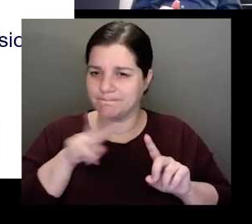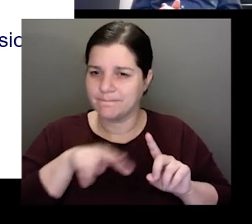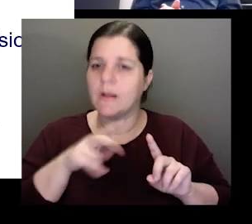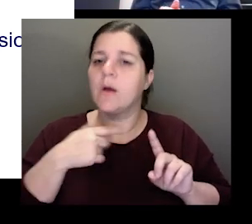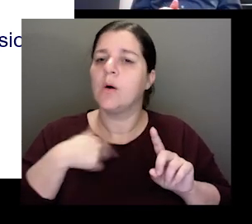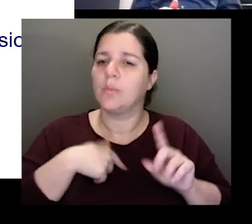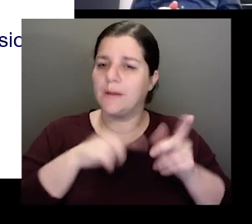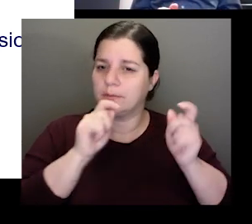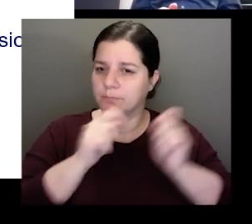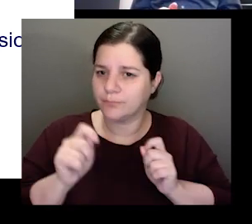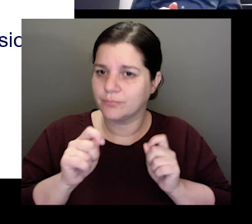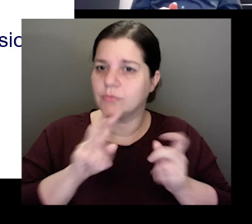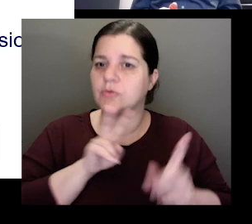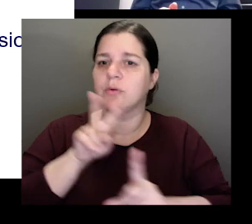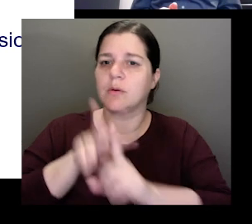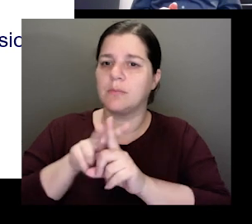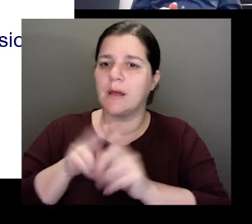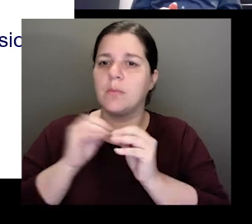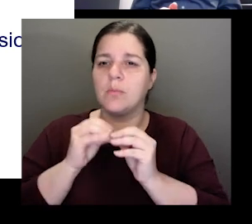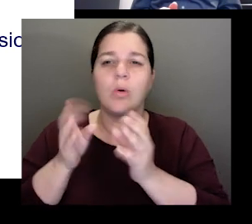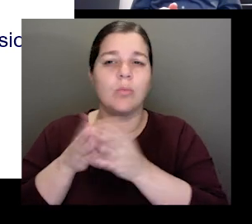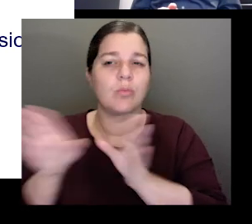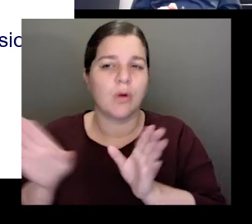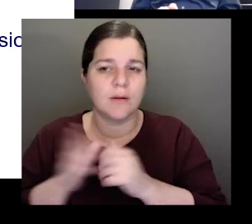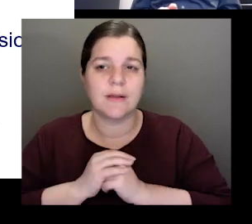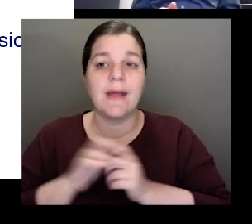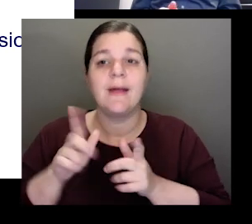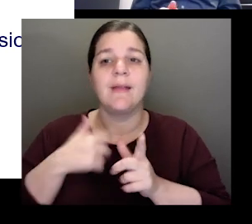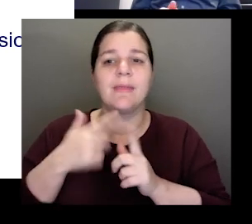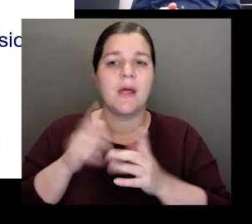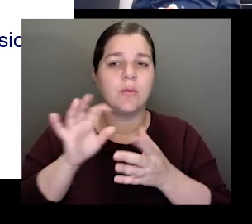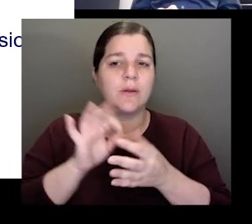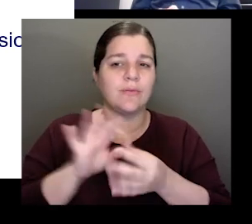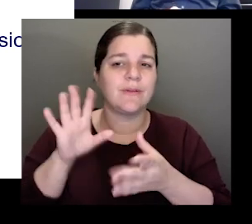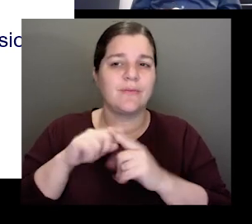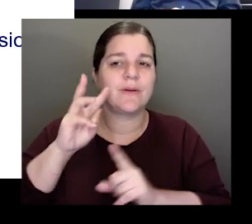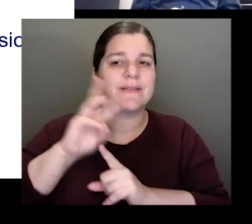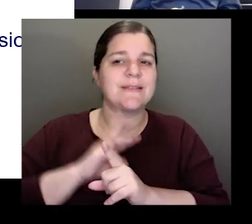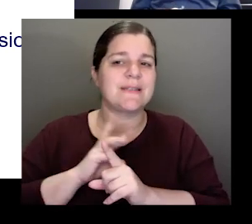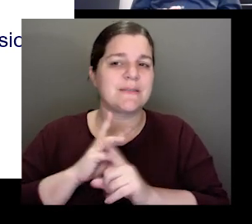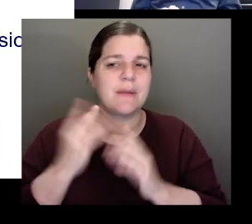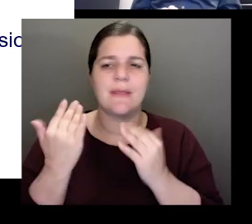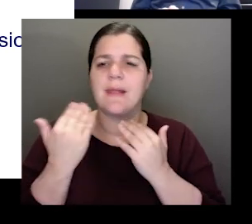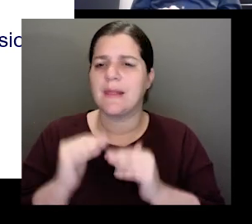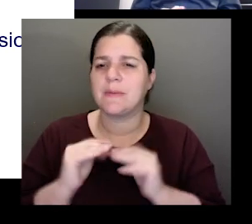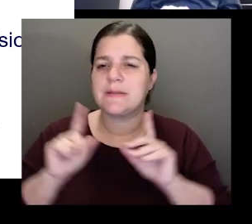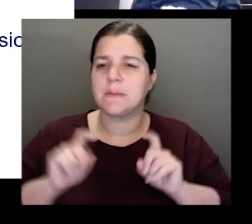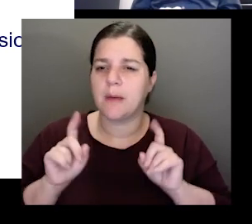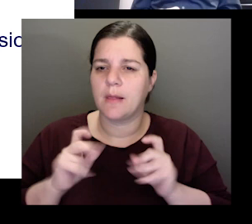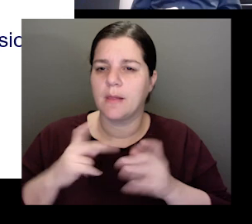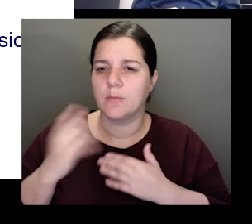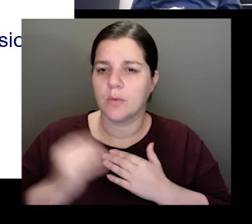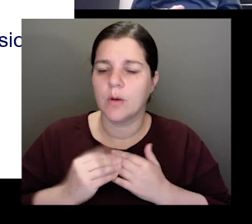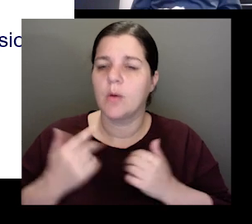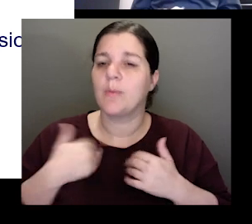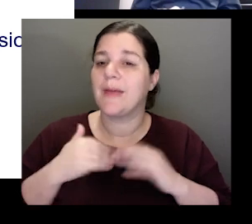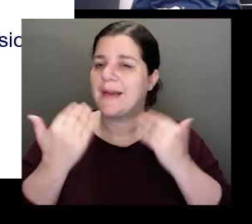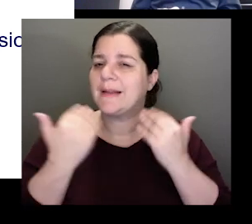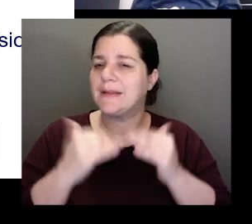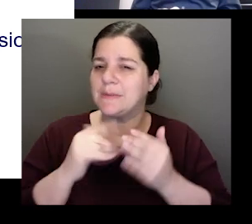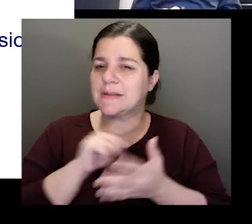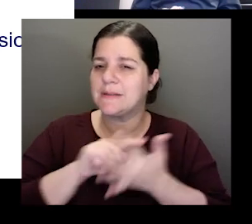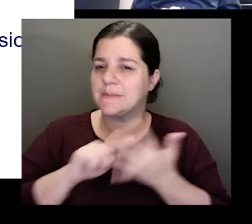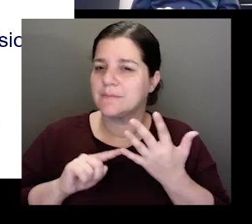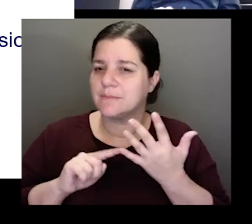we instituted a 6-month limited deployment. And we conducted that with CISA-sponsored partners in